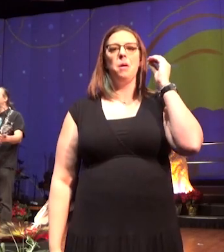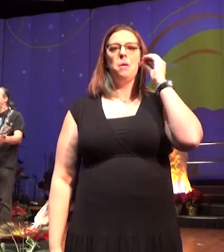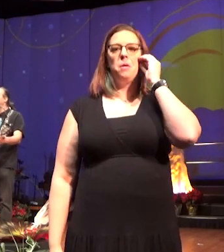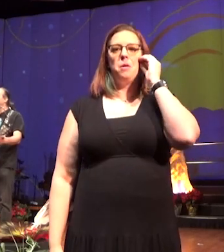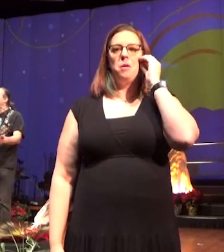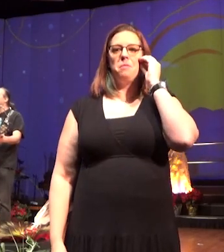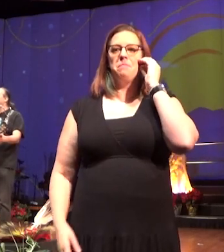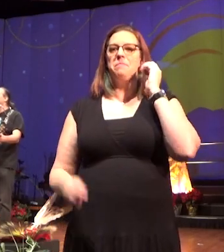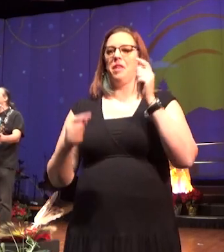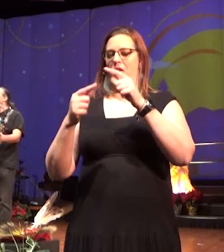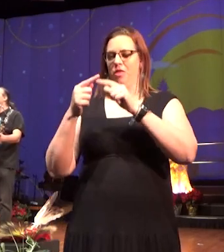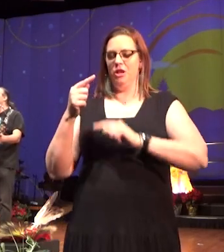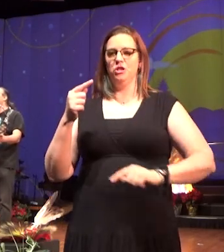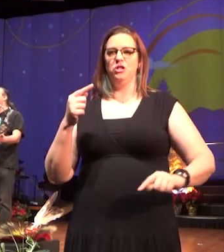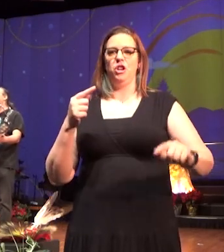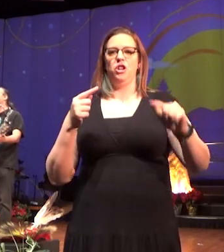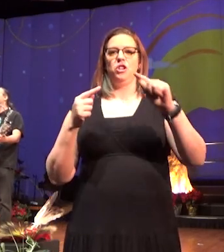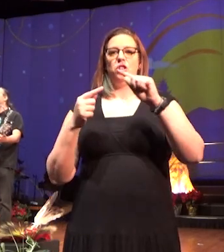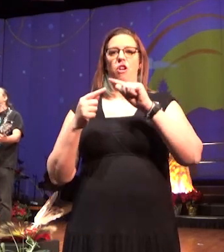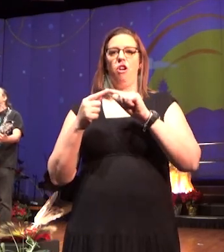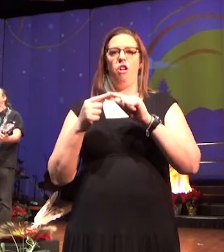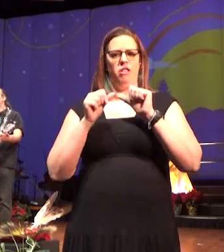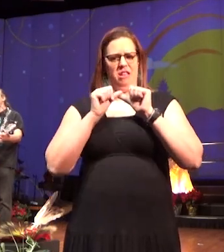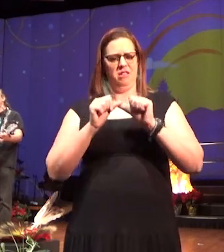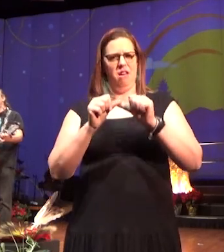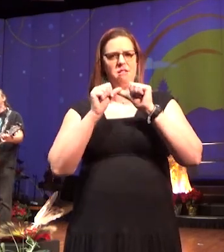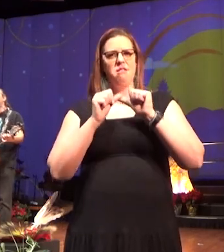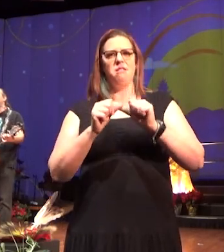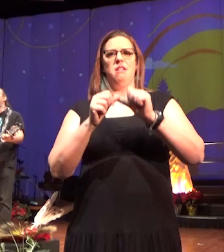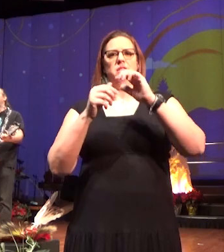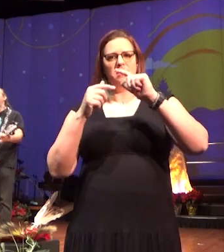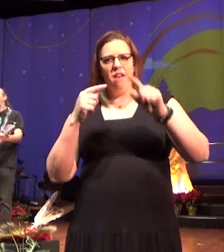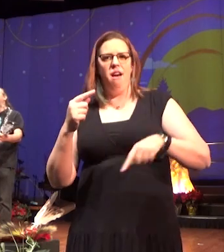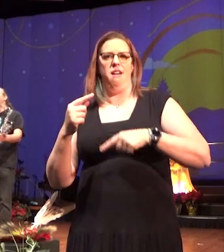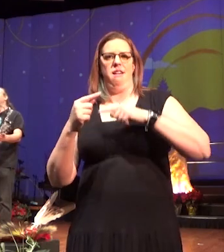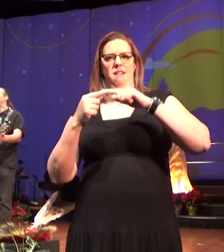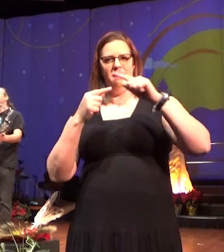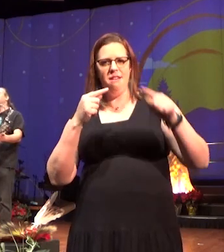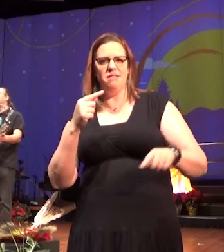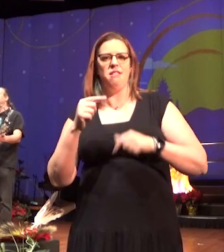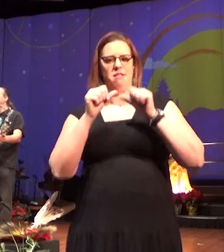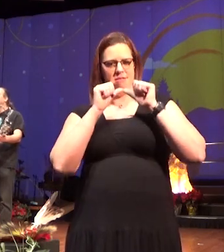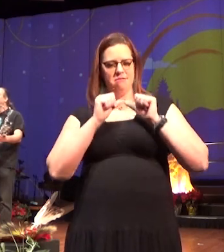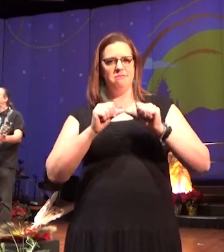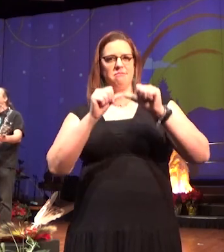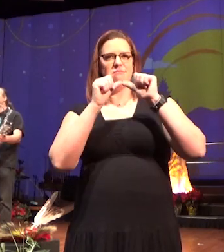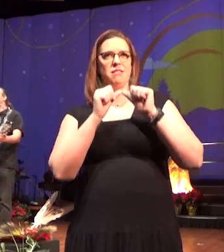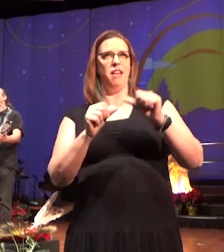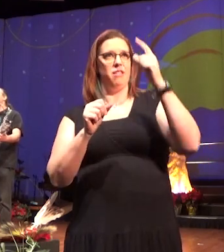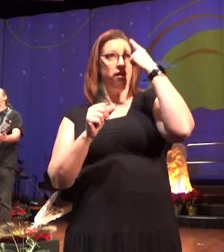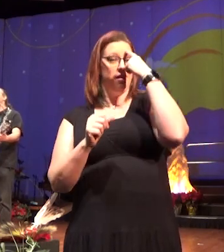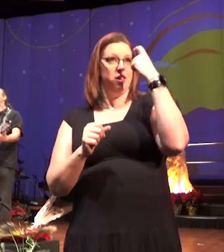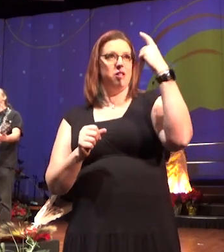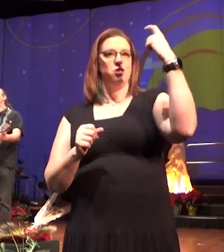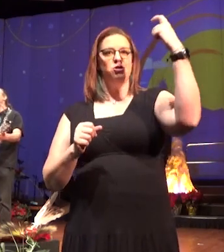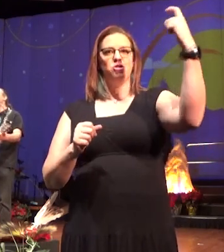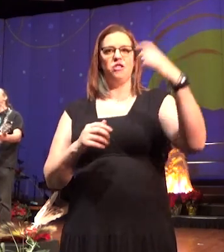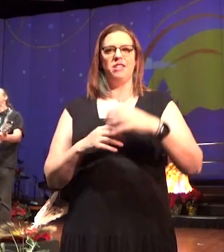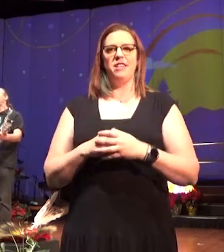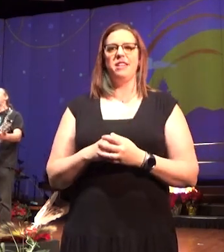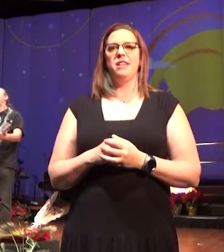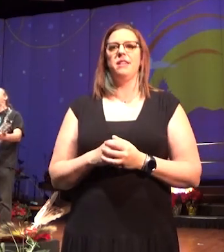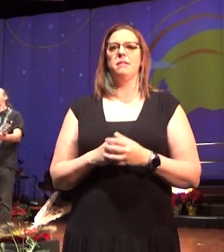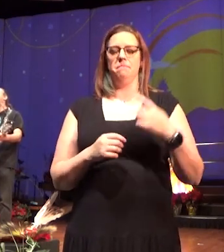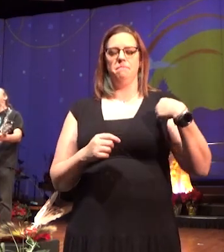home. The circle is a cycle that goes on like a dream. As soon as